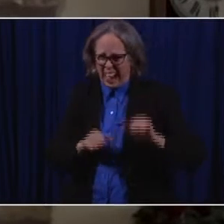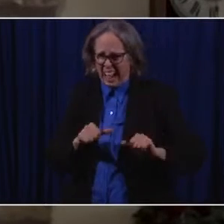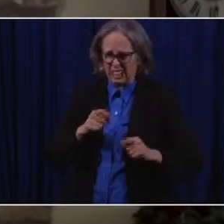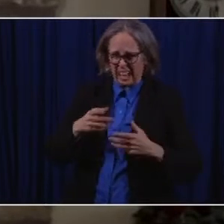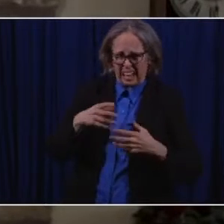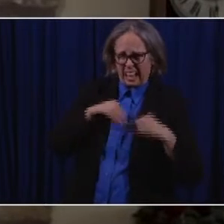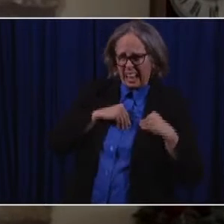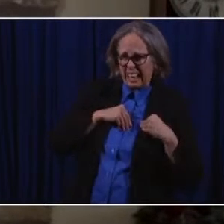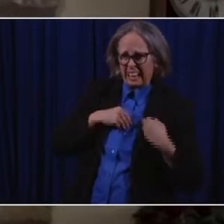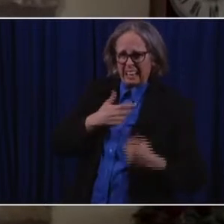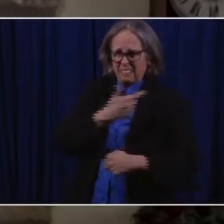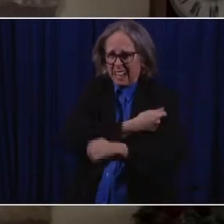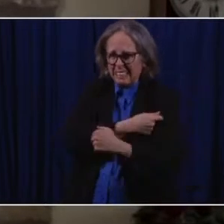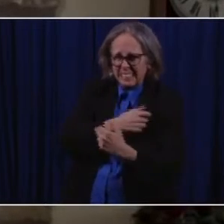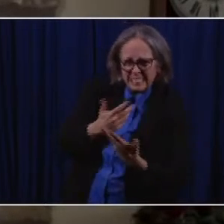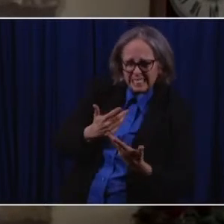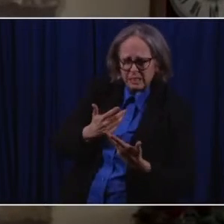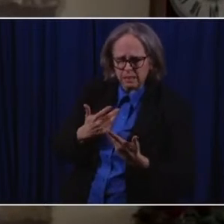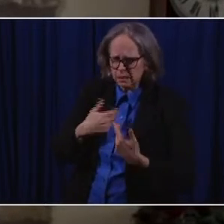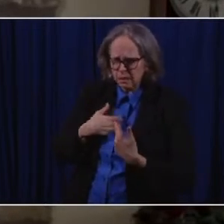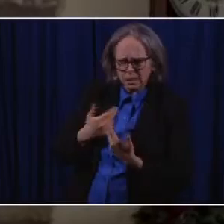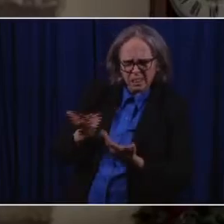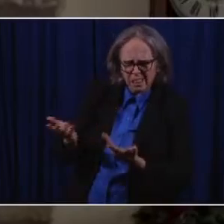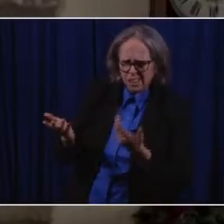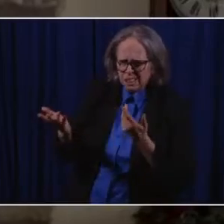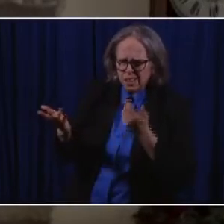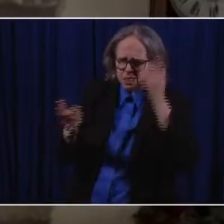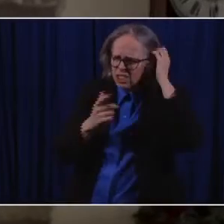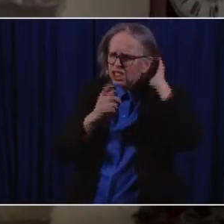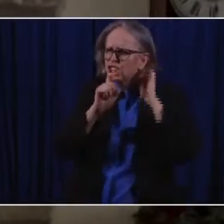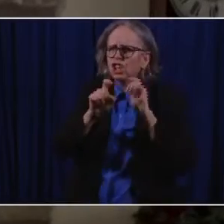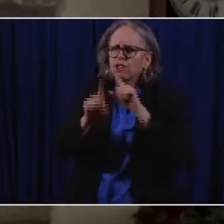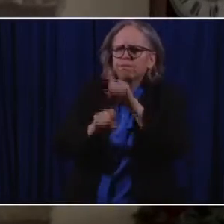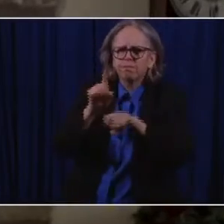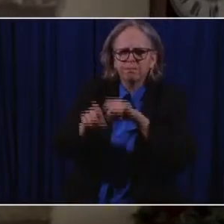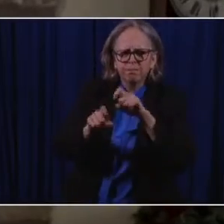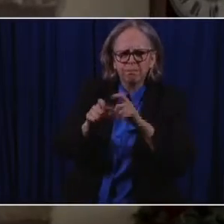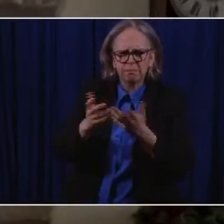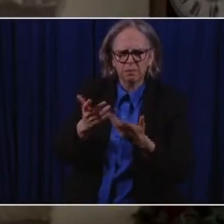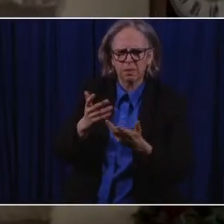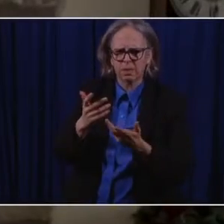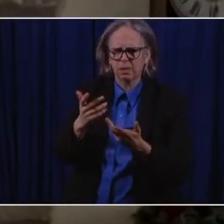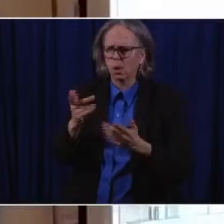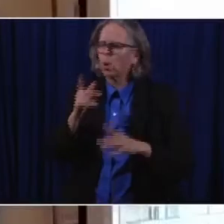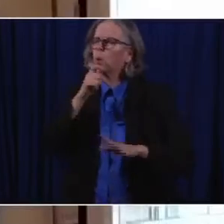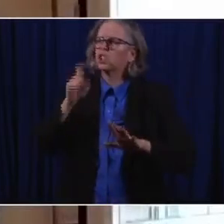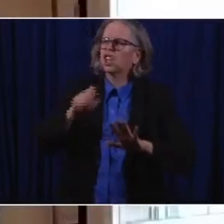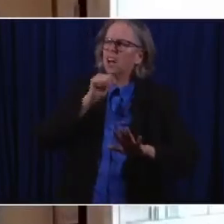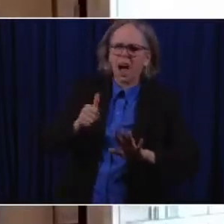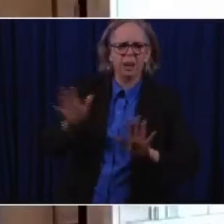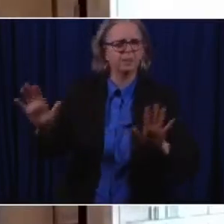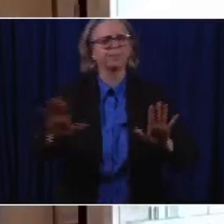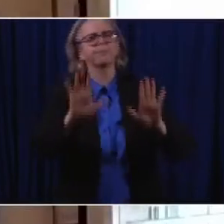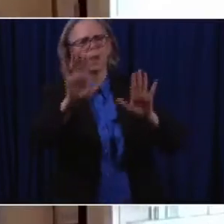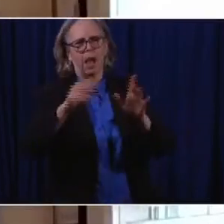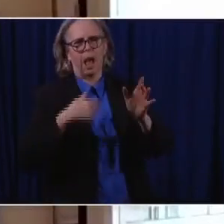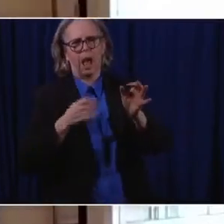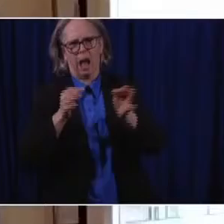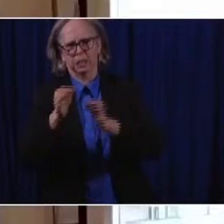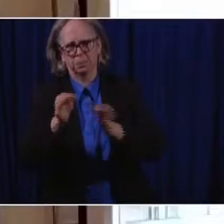Who should put a hand up and say maybe I shouldn't get it? Yeah. That's right. So every person